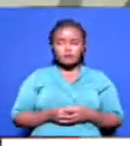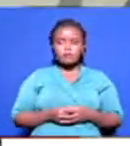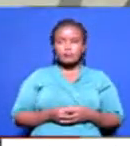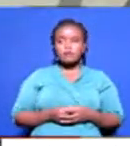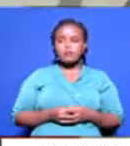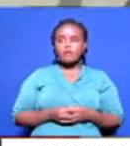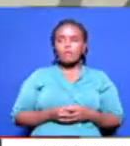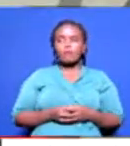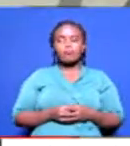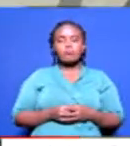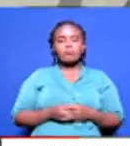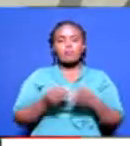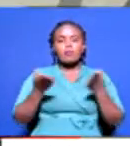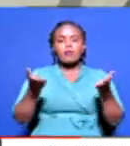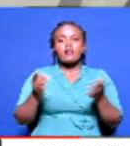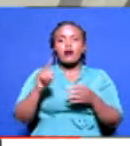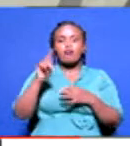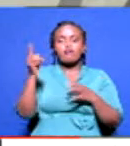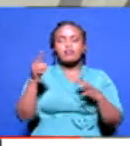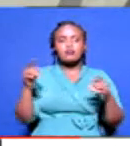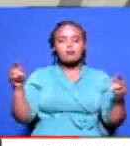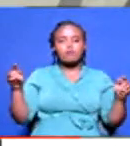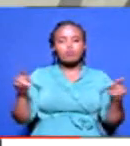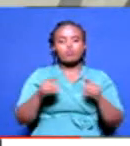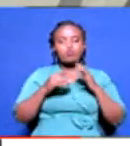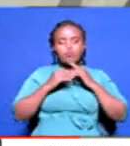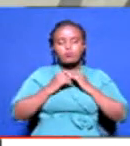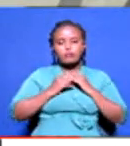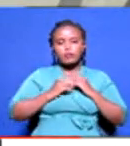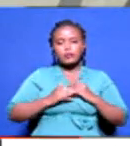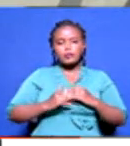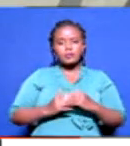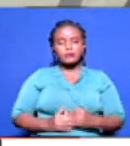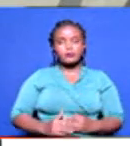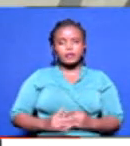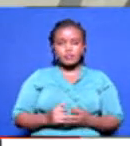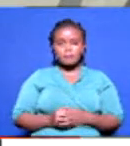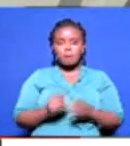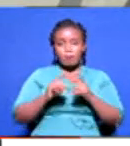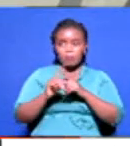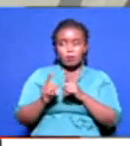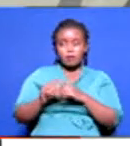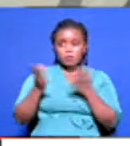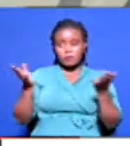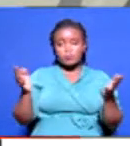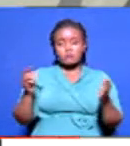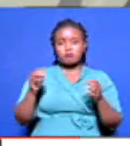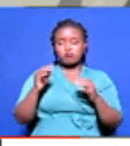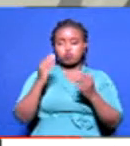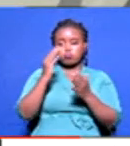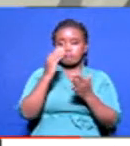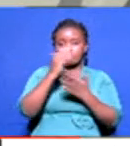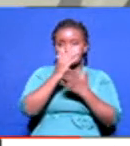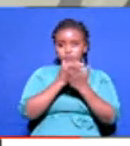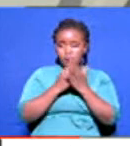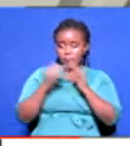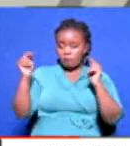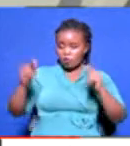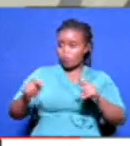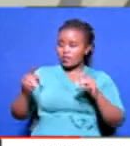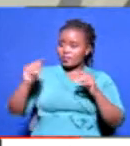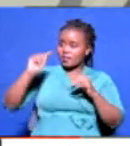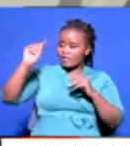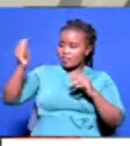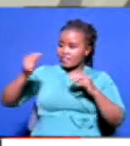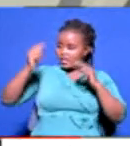Our story brings us to our first break right here on KBC Prime Edition. Absolutely. And on Kenya Decides tonight, Safina Cheng Ouma speaks